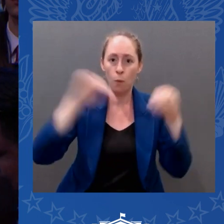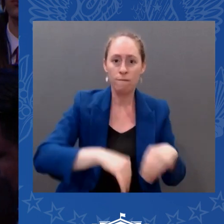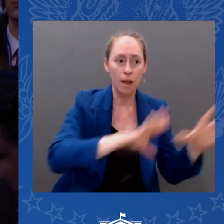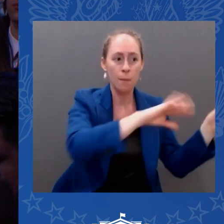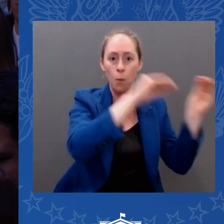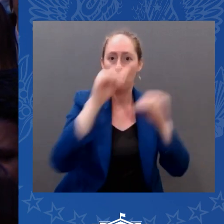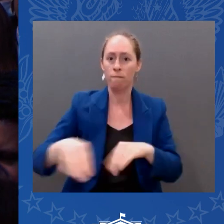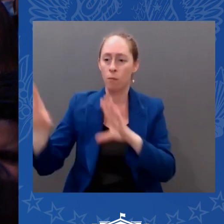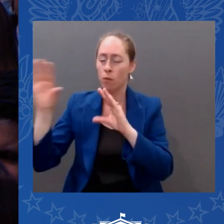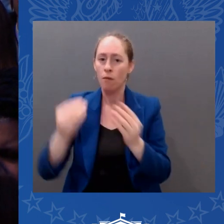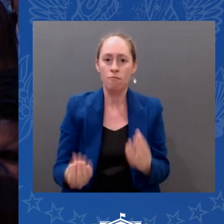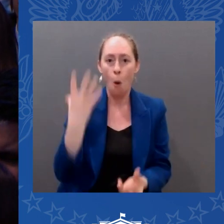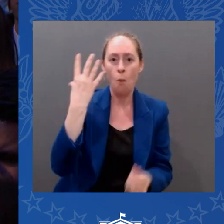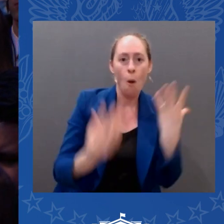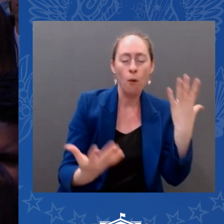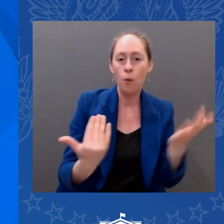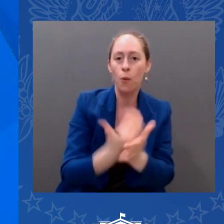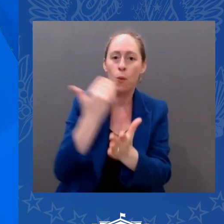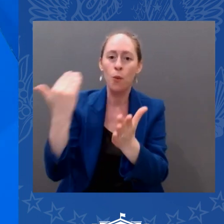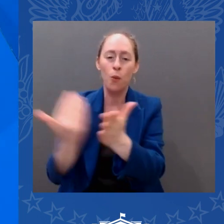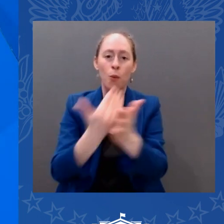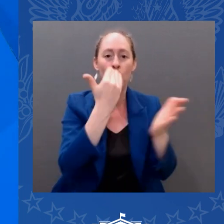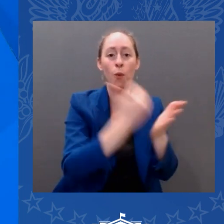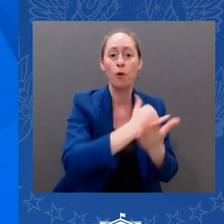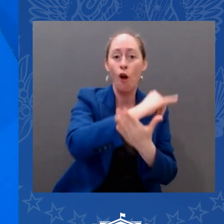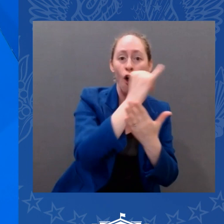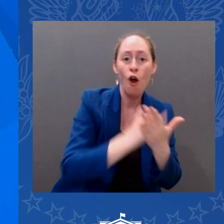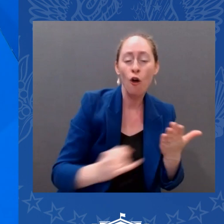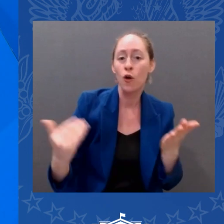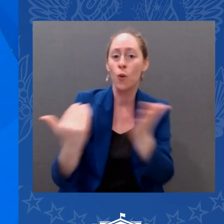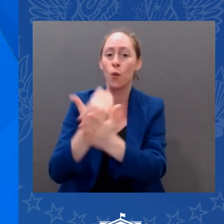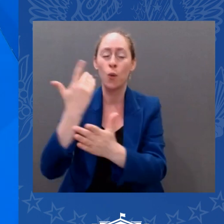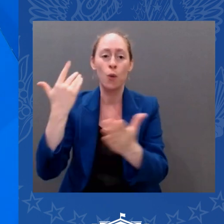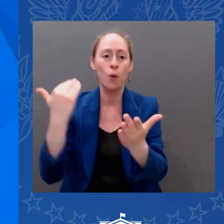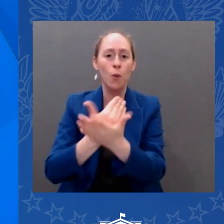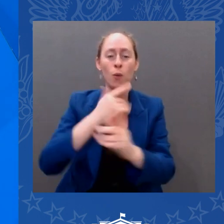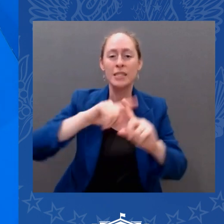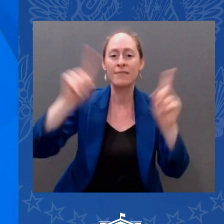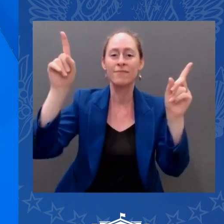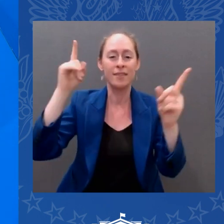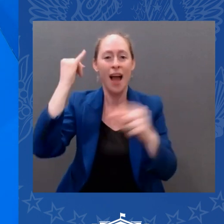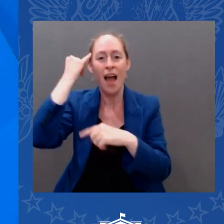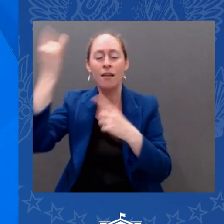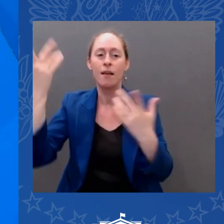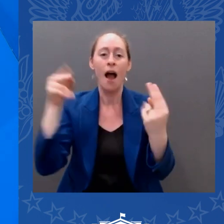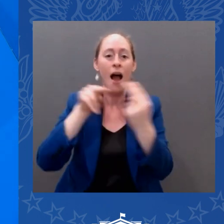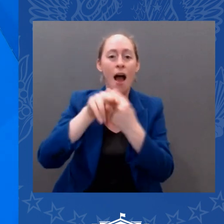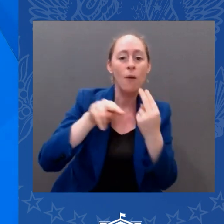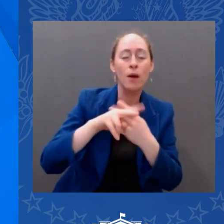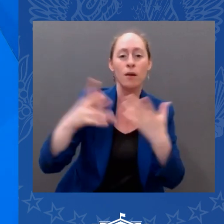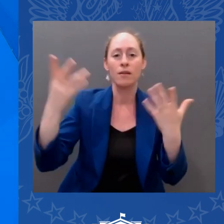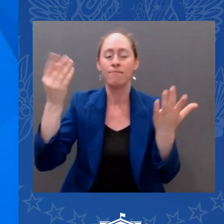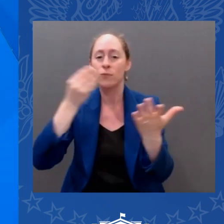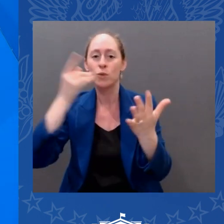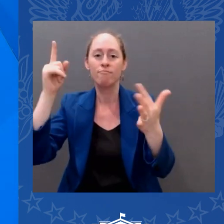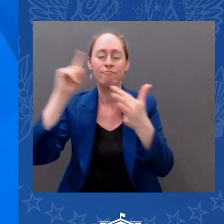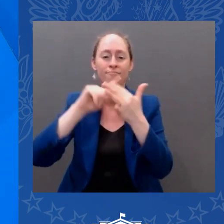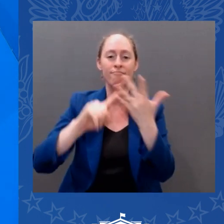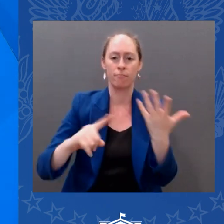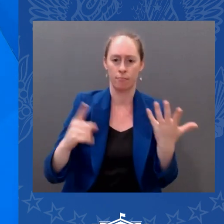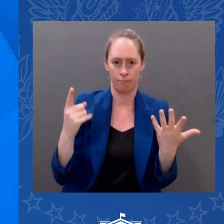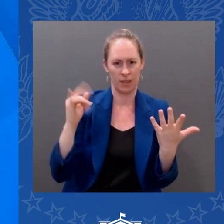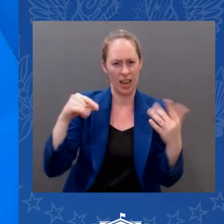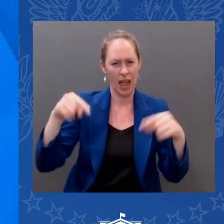crisscross the city, bearing witness to the history, struggle, and indomitable spirit of the people of the